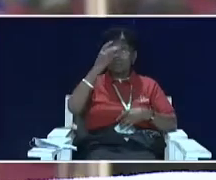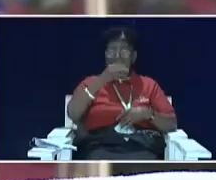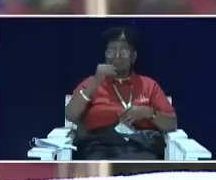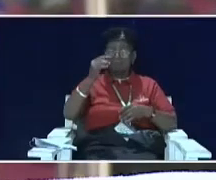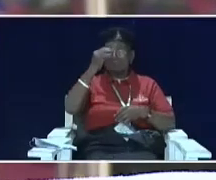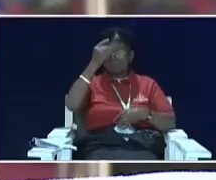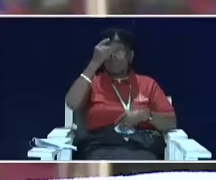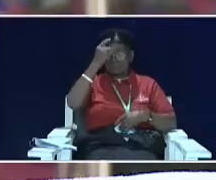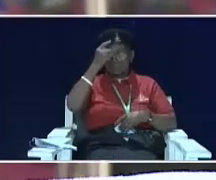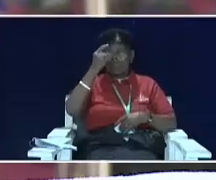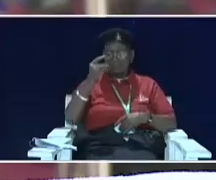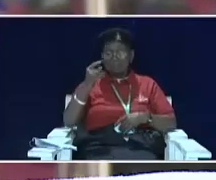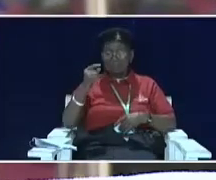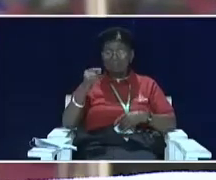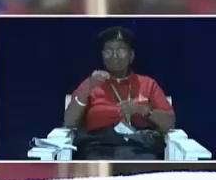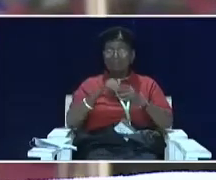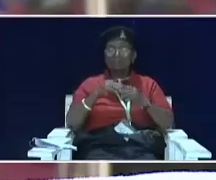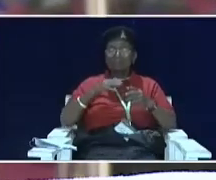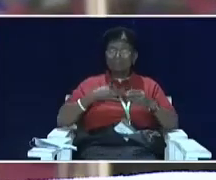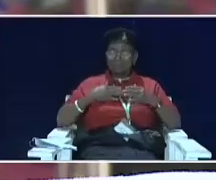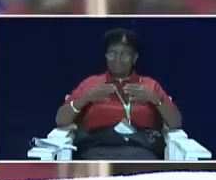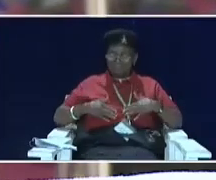body.